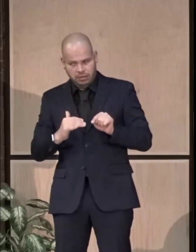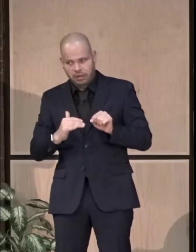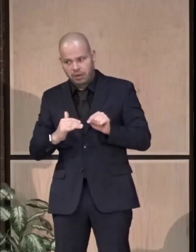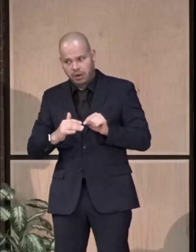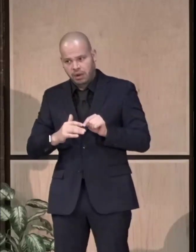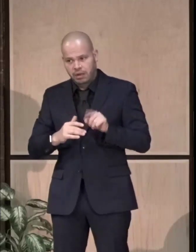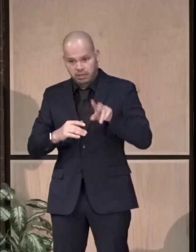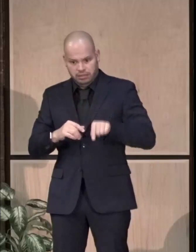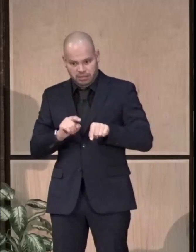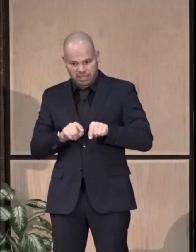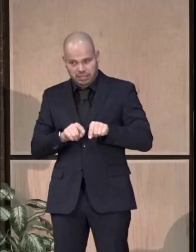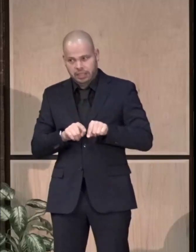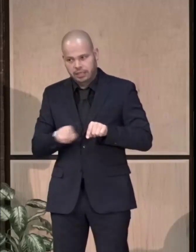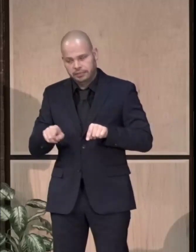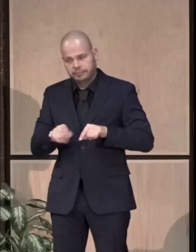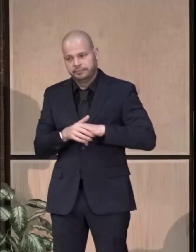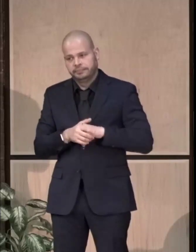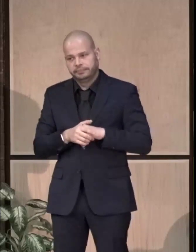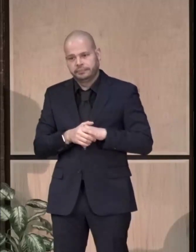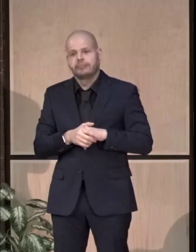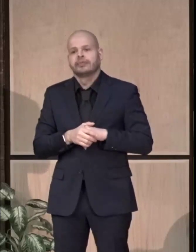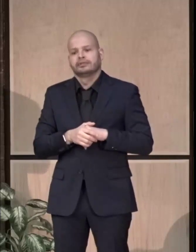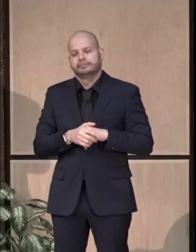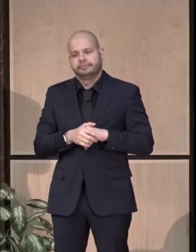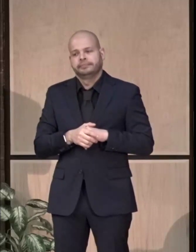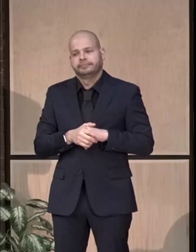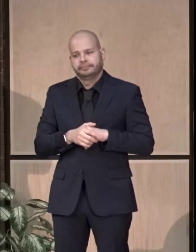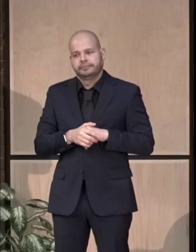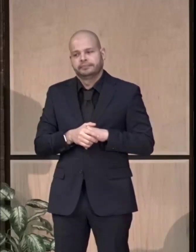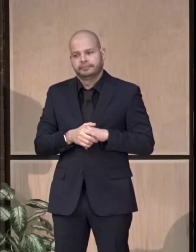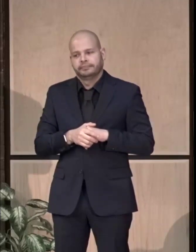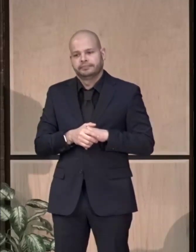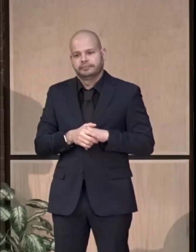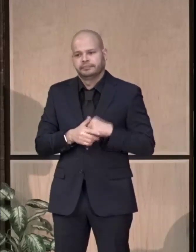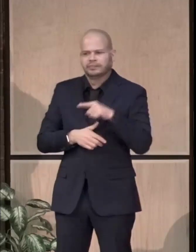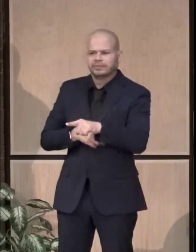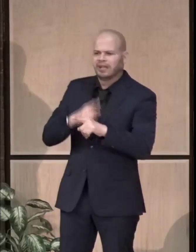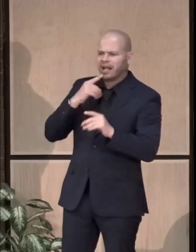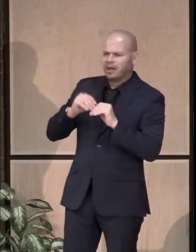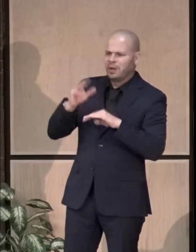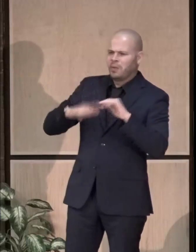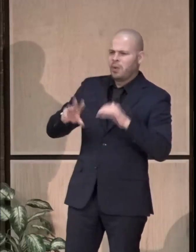Oh, yep. Yes, I see that, yep. But you were asking more than that.